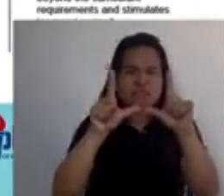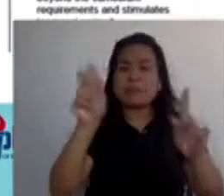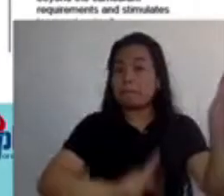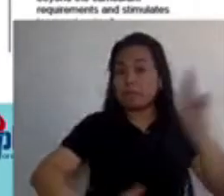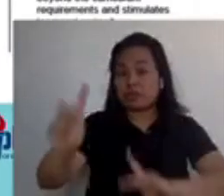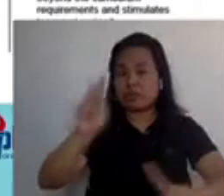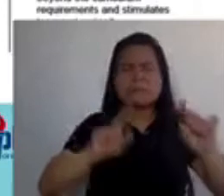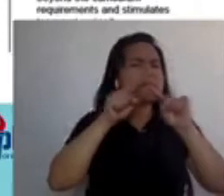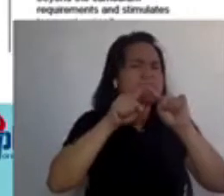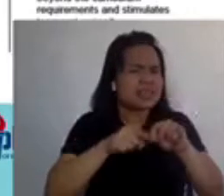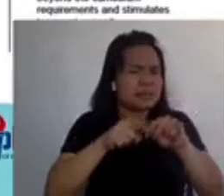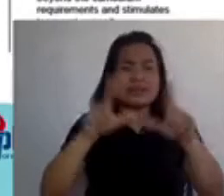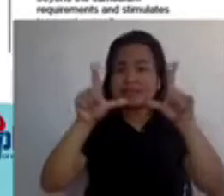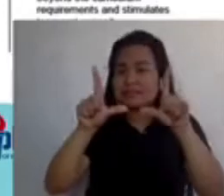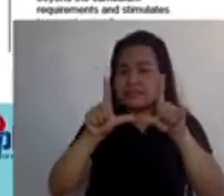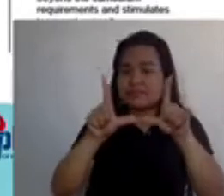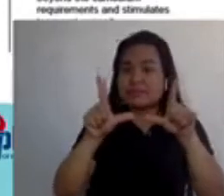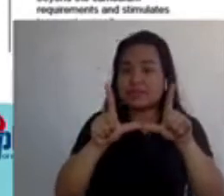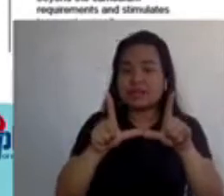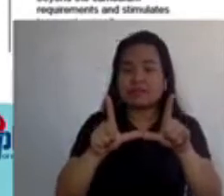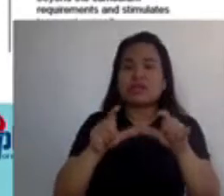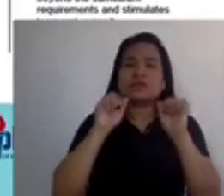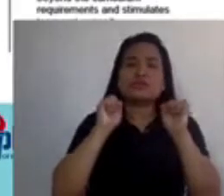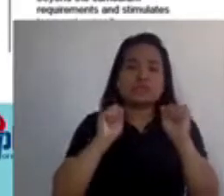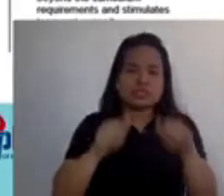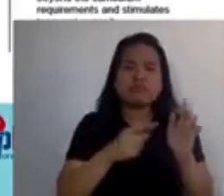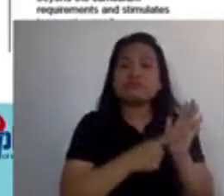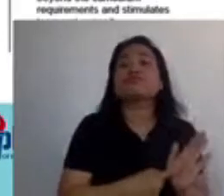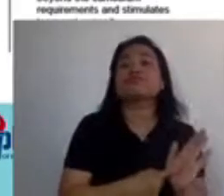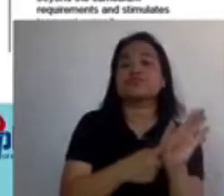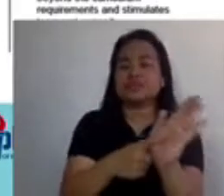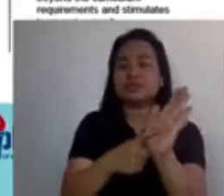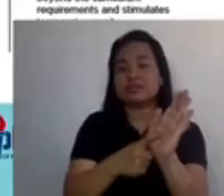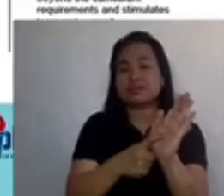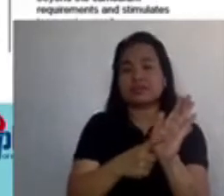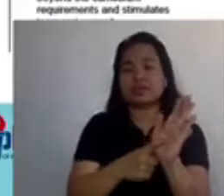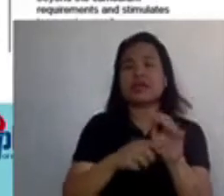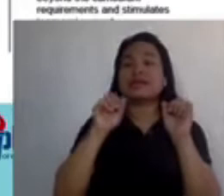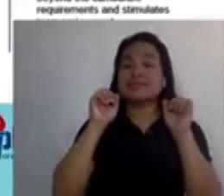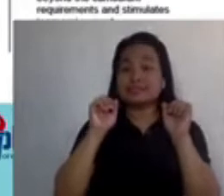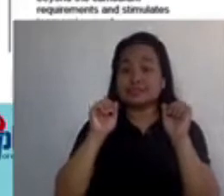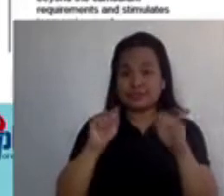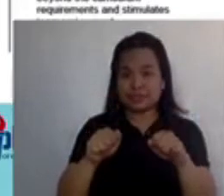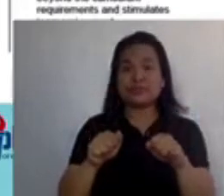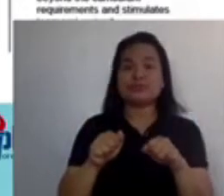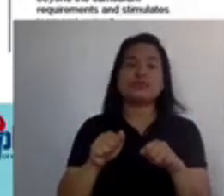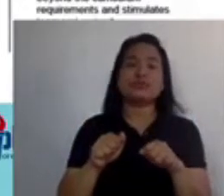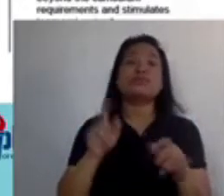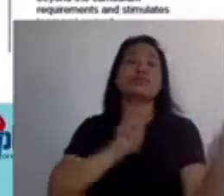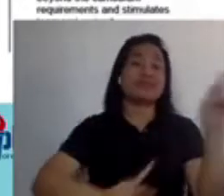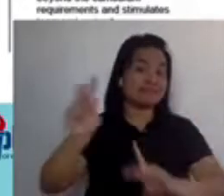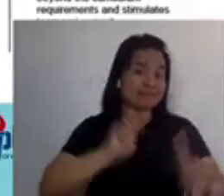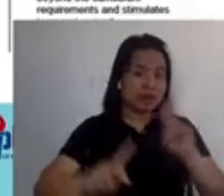levels that you are able to demonstrate or model, then that will be your performance for indicator number